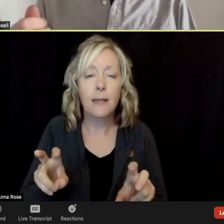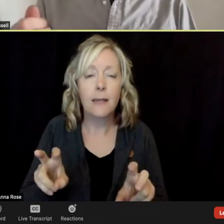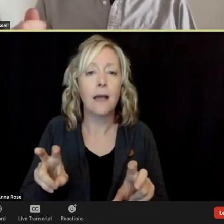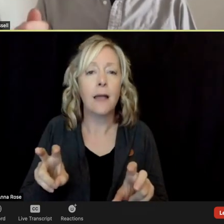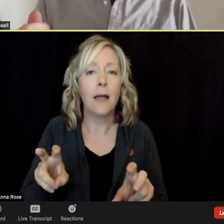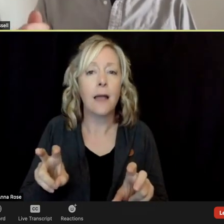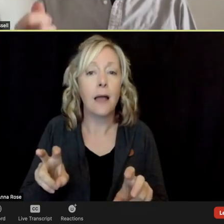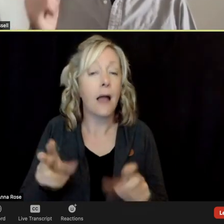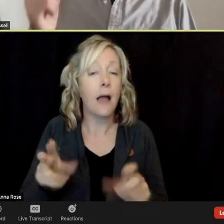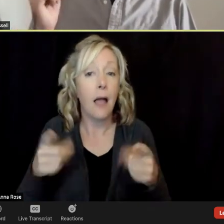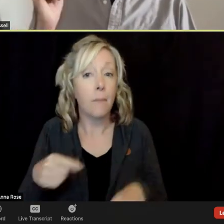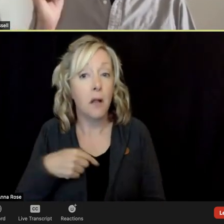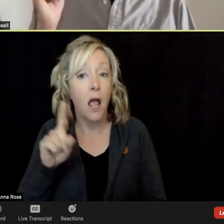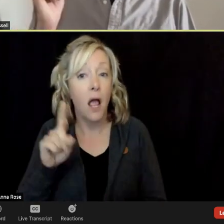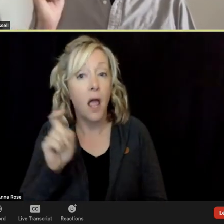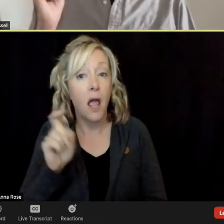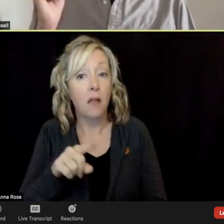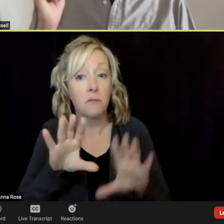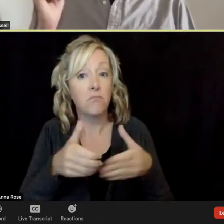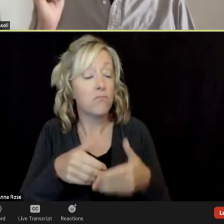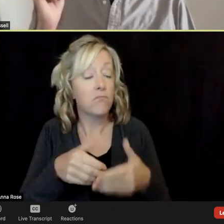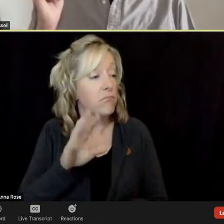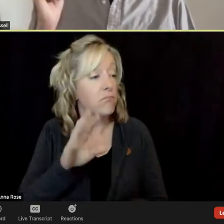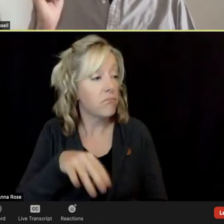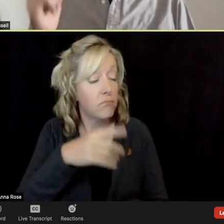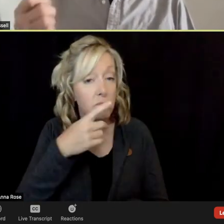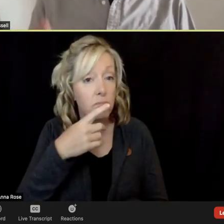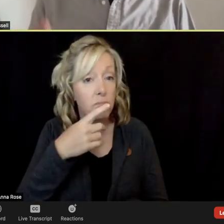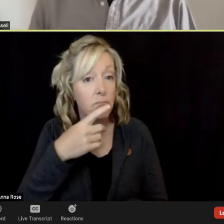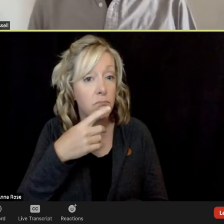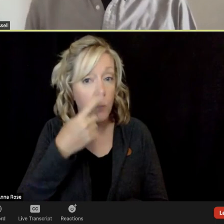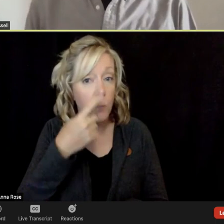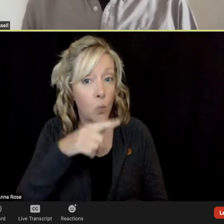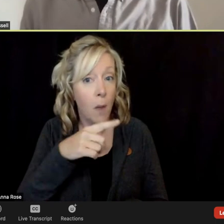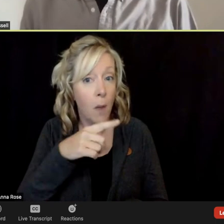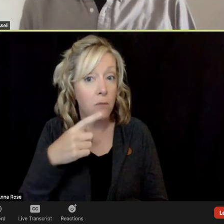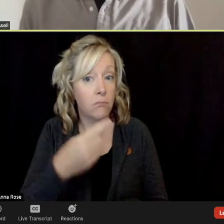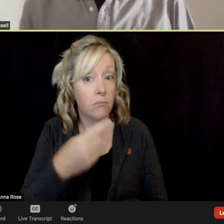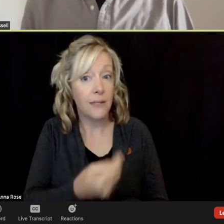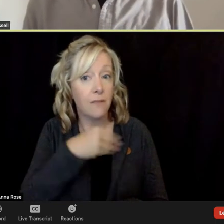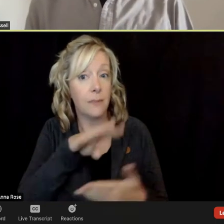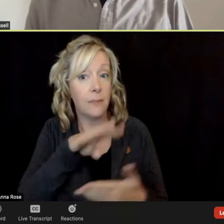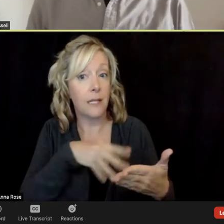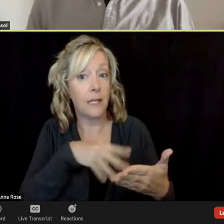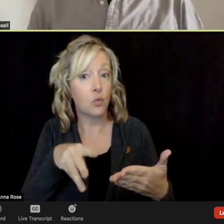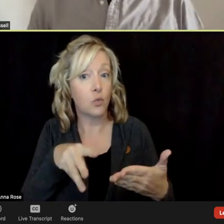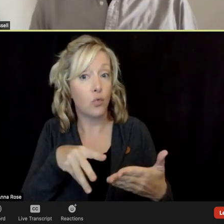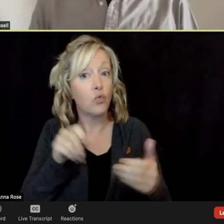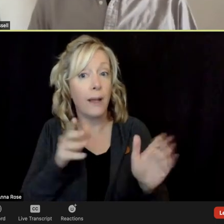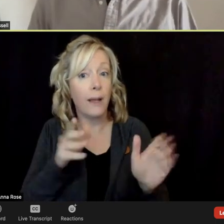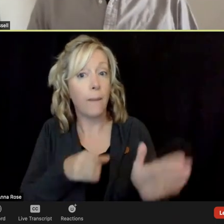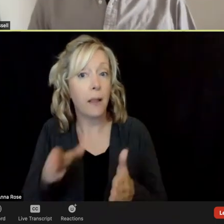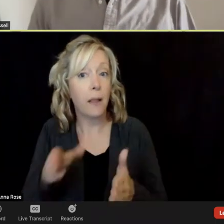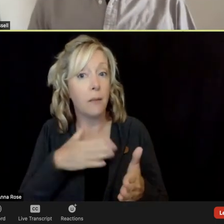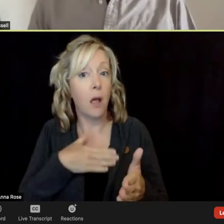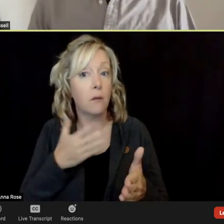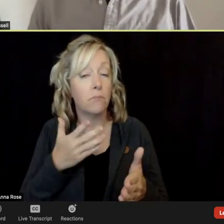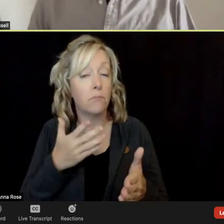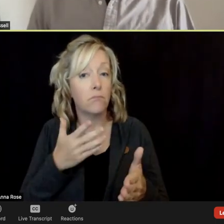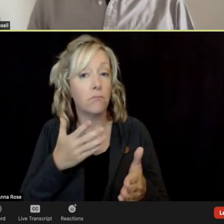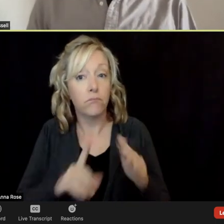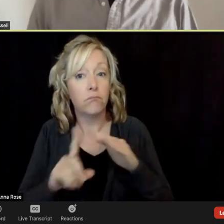I asked the team, well, can I just get a schedule for the student so that I can plan my own day?